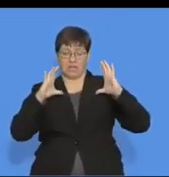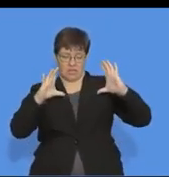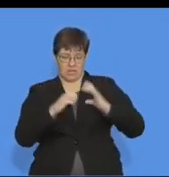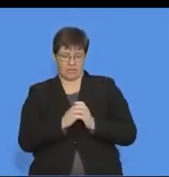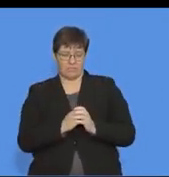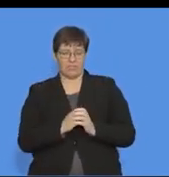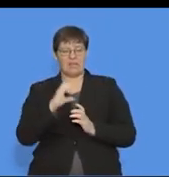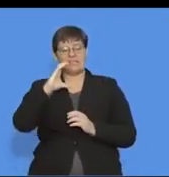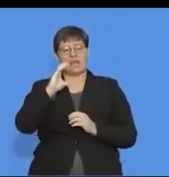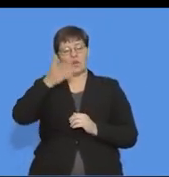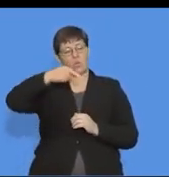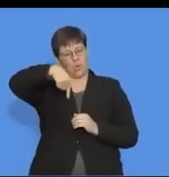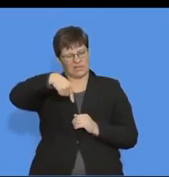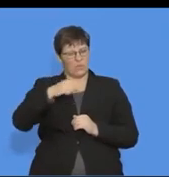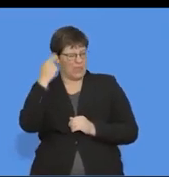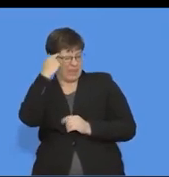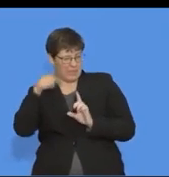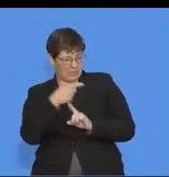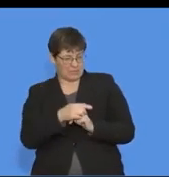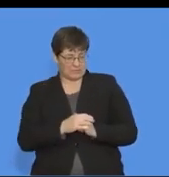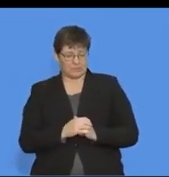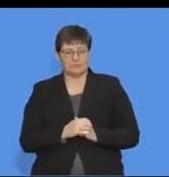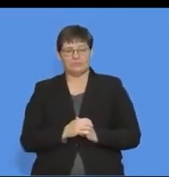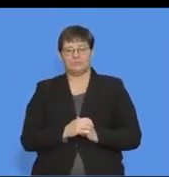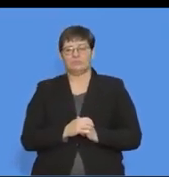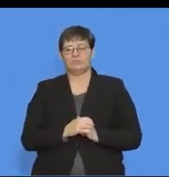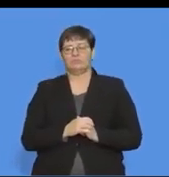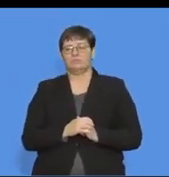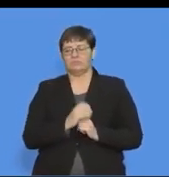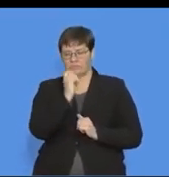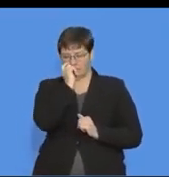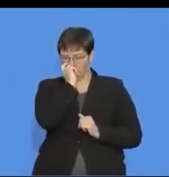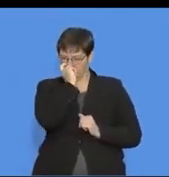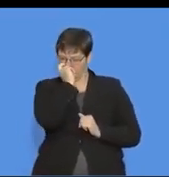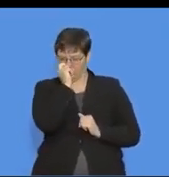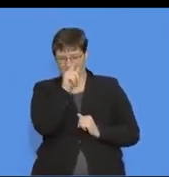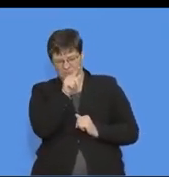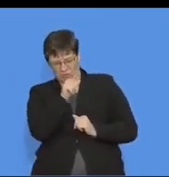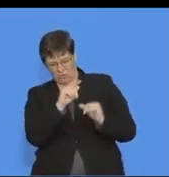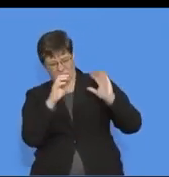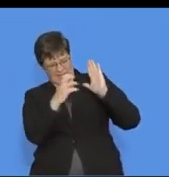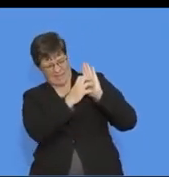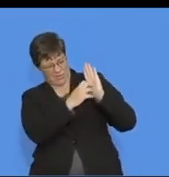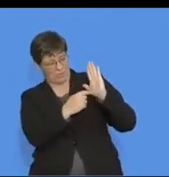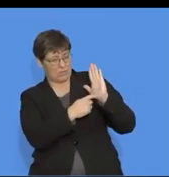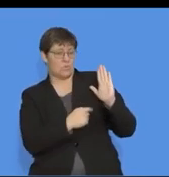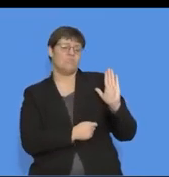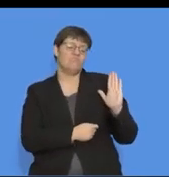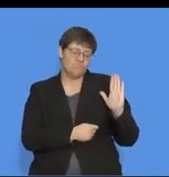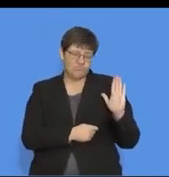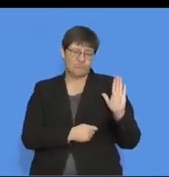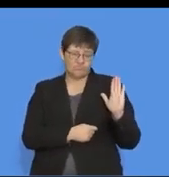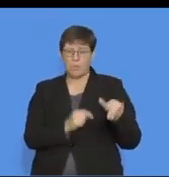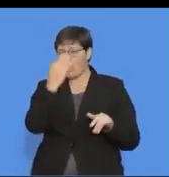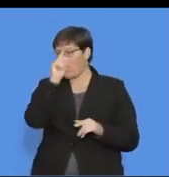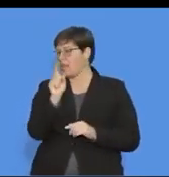can think about. Please remember, I've been saying that. Now, if we look at our diagram, what do we know here? We